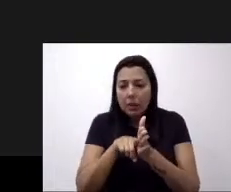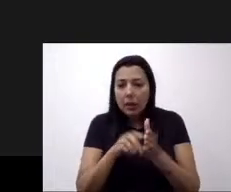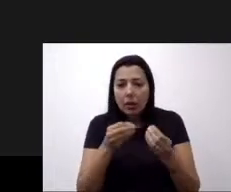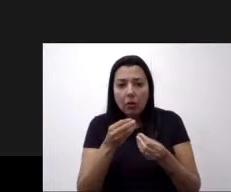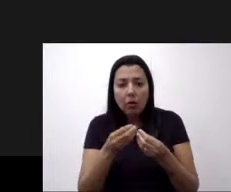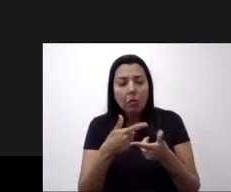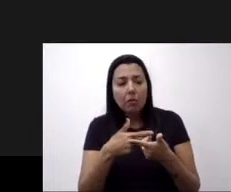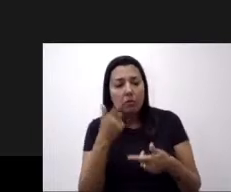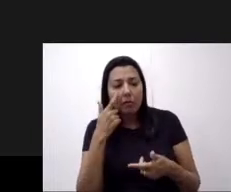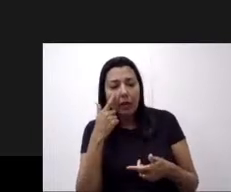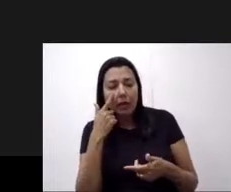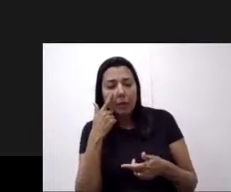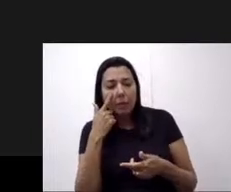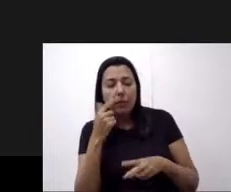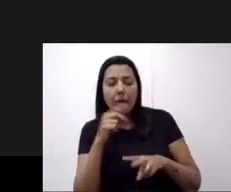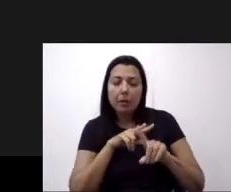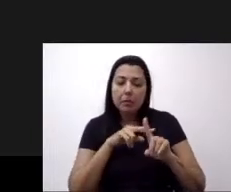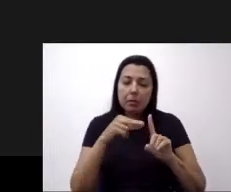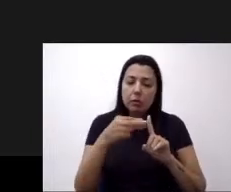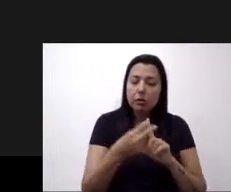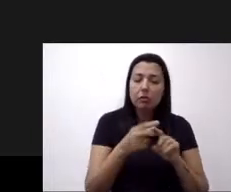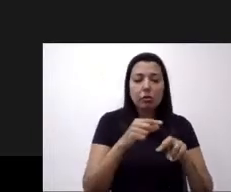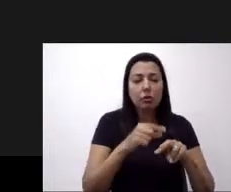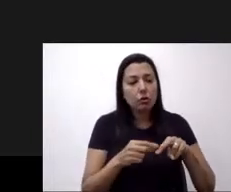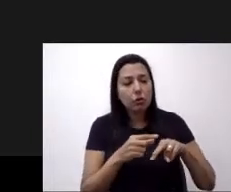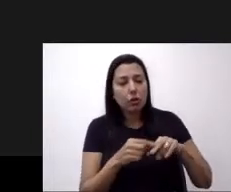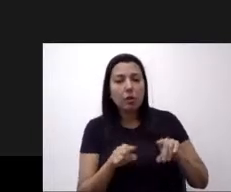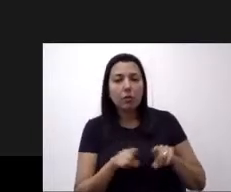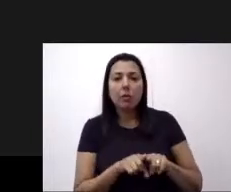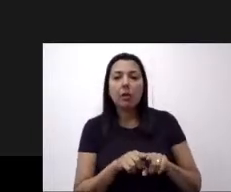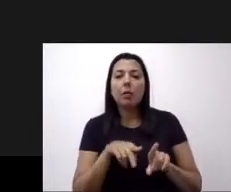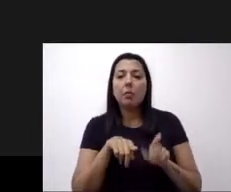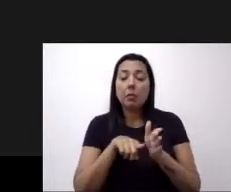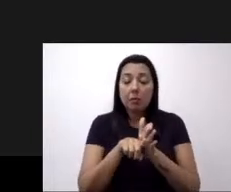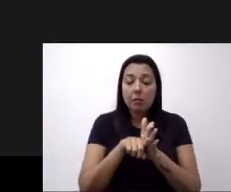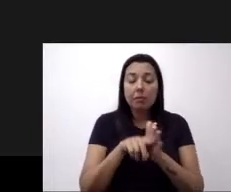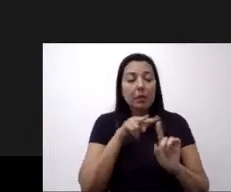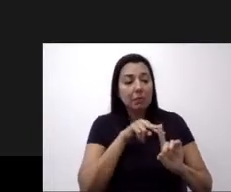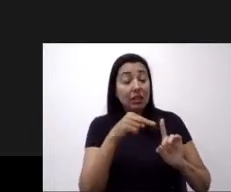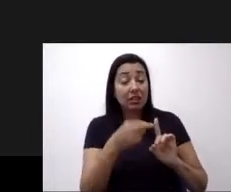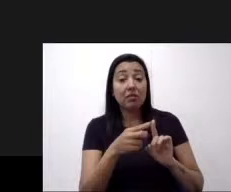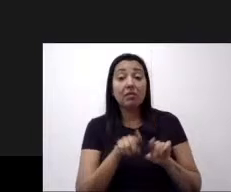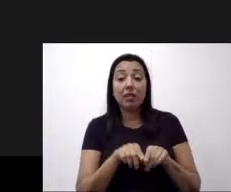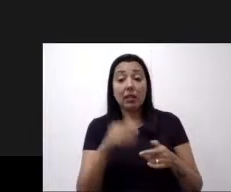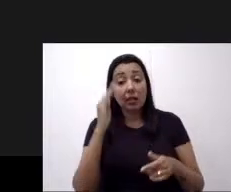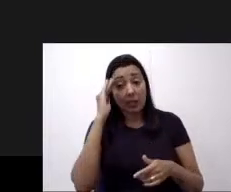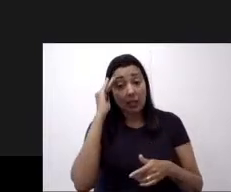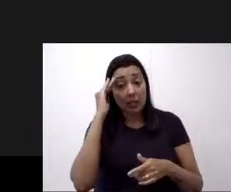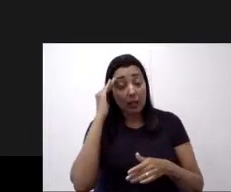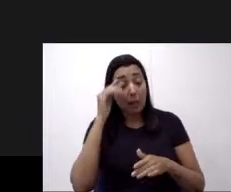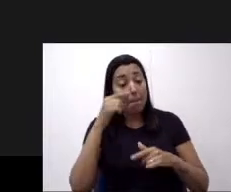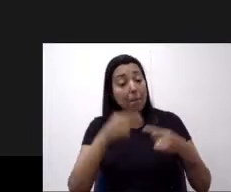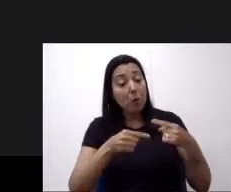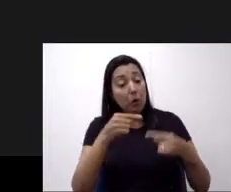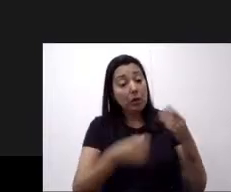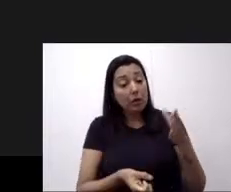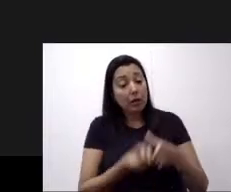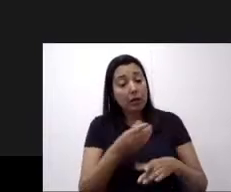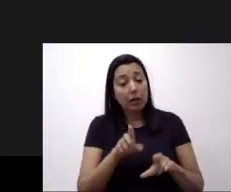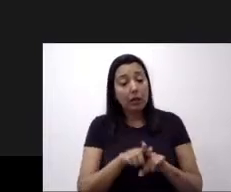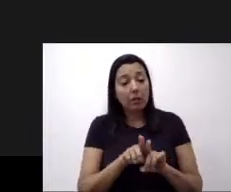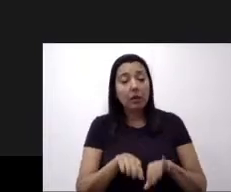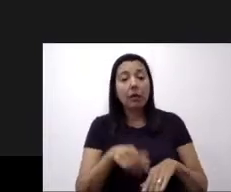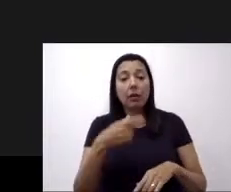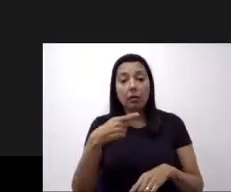new analytical perspective to understand how policies are made. And I will follow these two paths